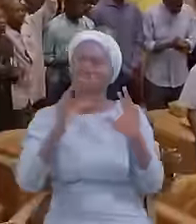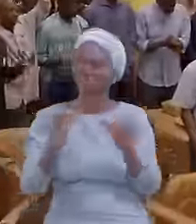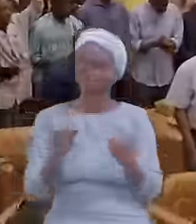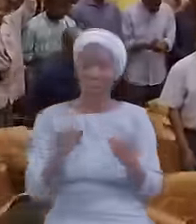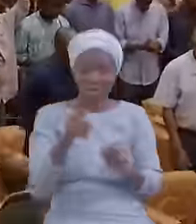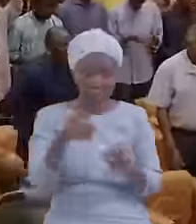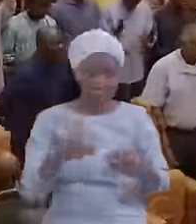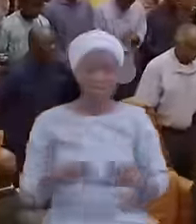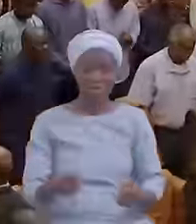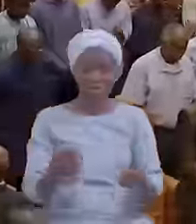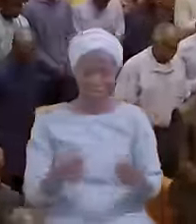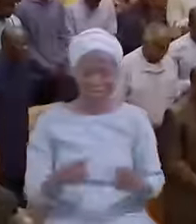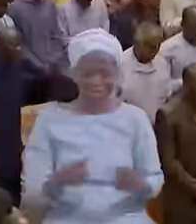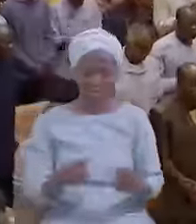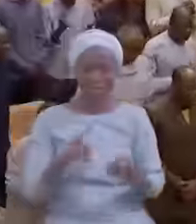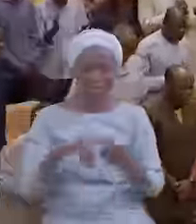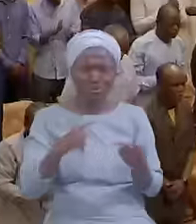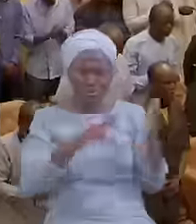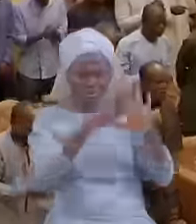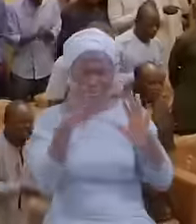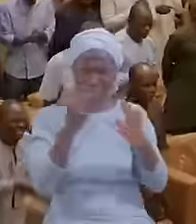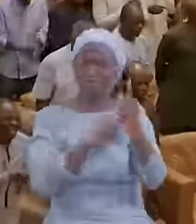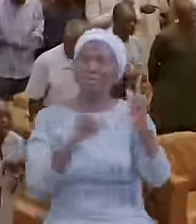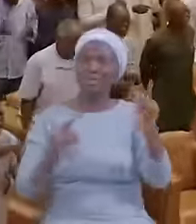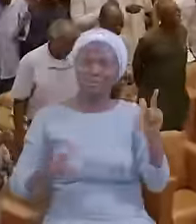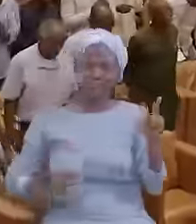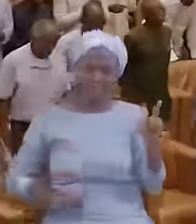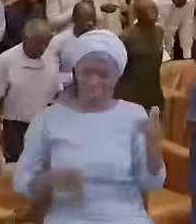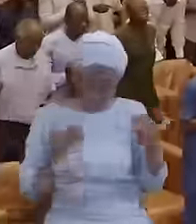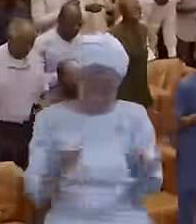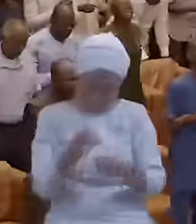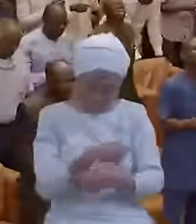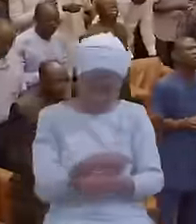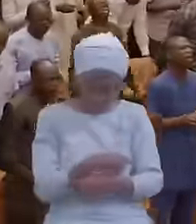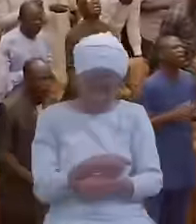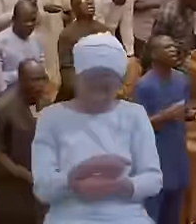You come to the presence of the Lord today.